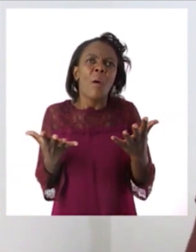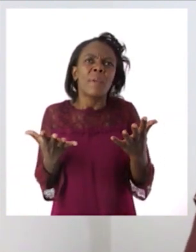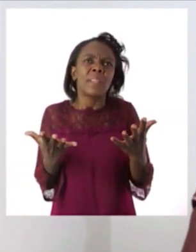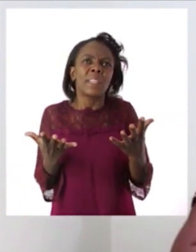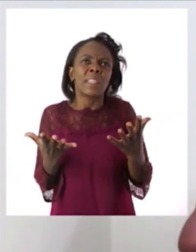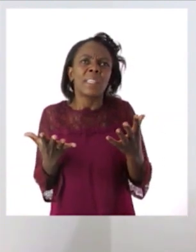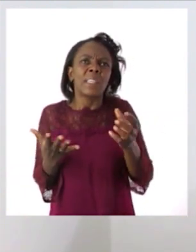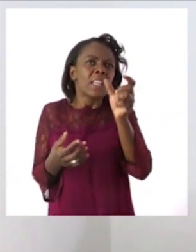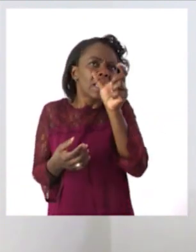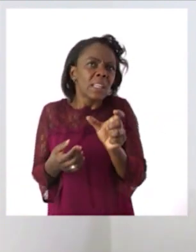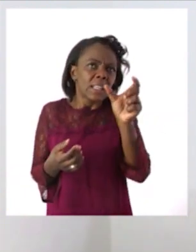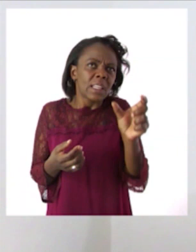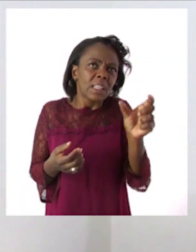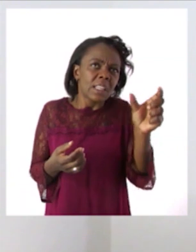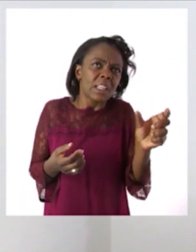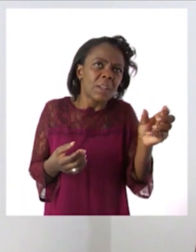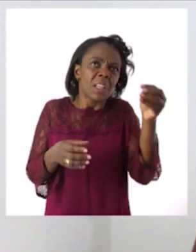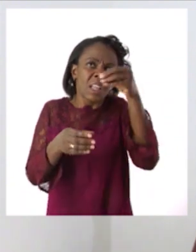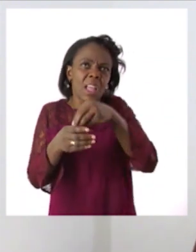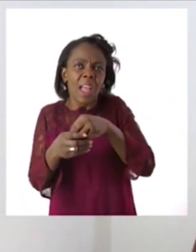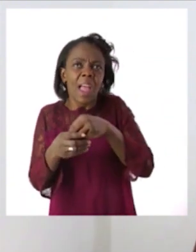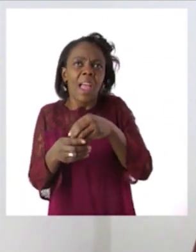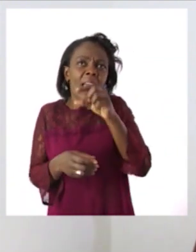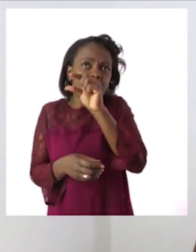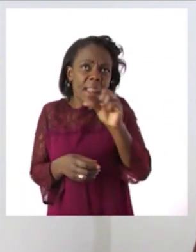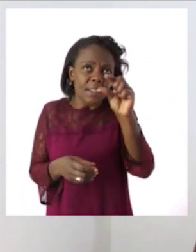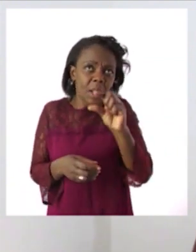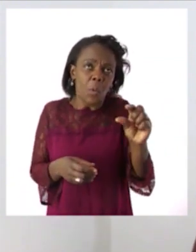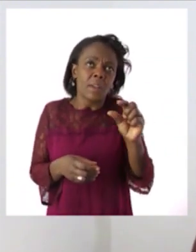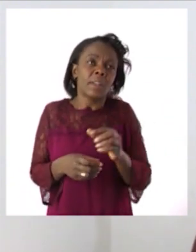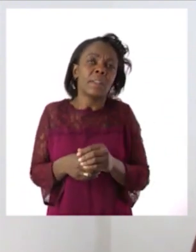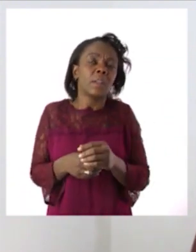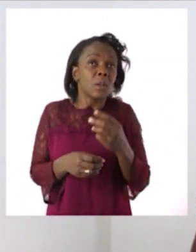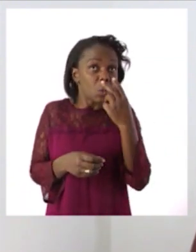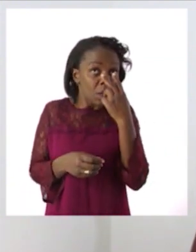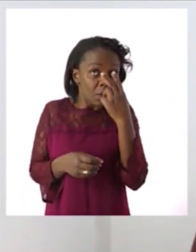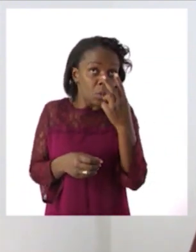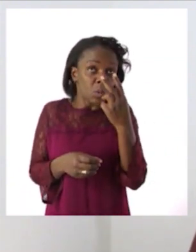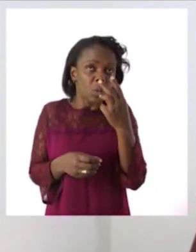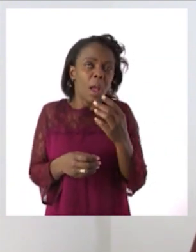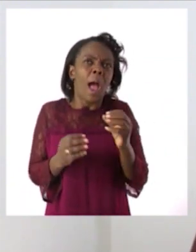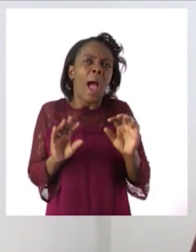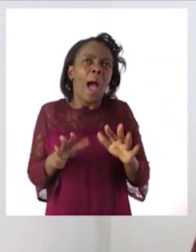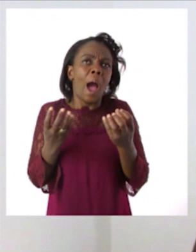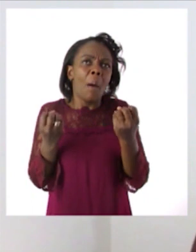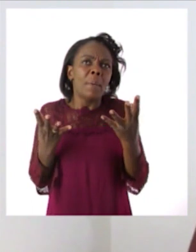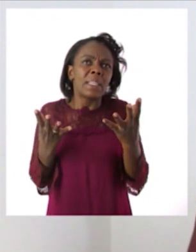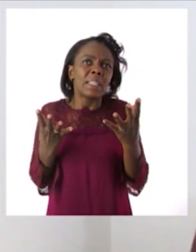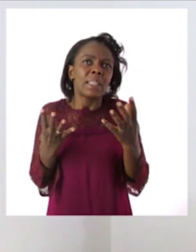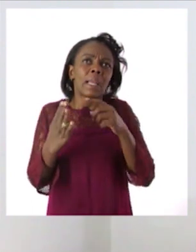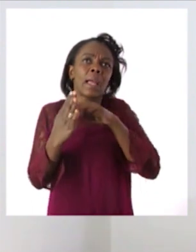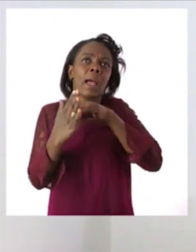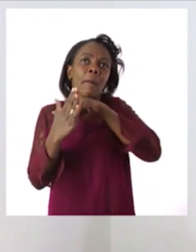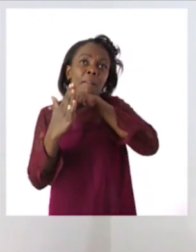clapping now. We have to check the number of vowels. Remember, we have learned about our 5 vowels.